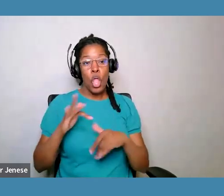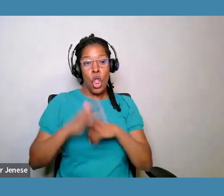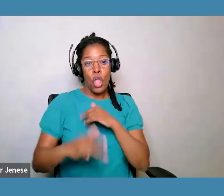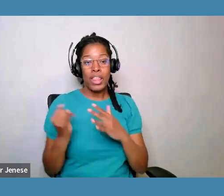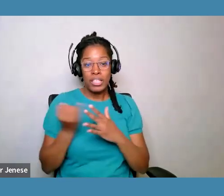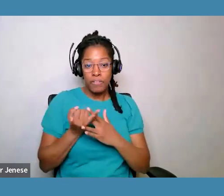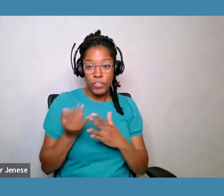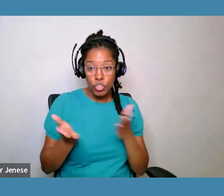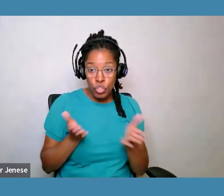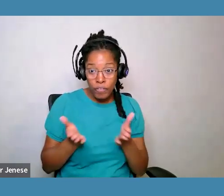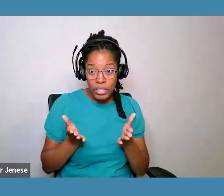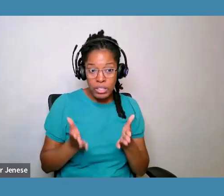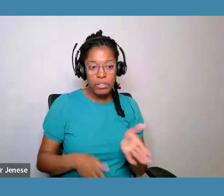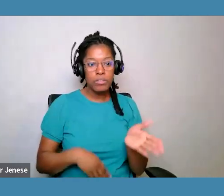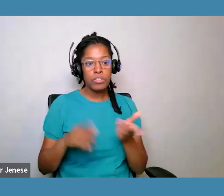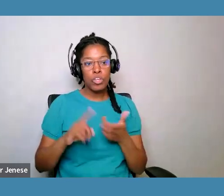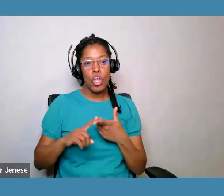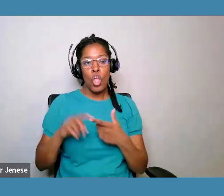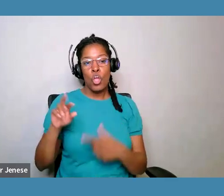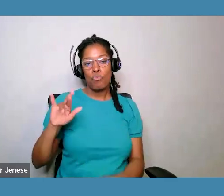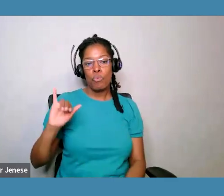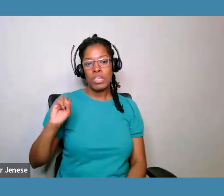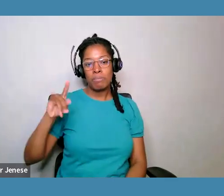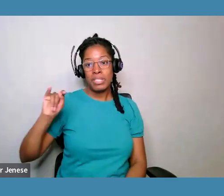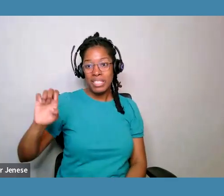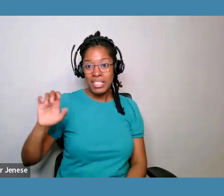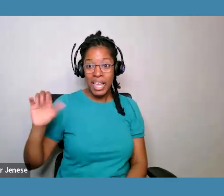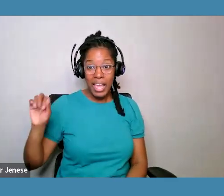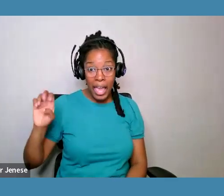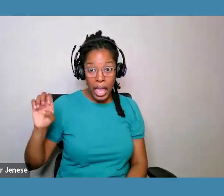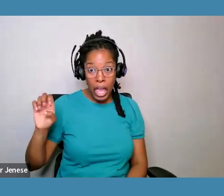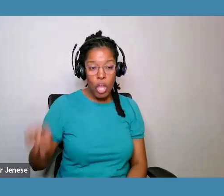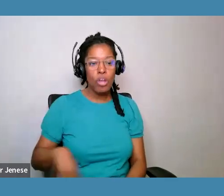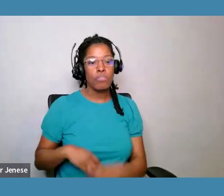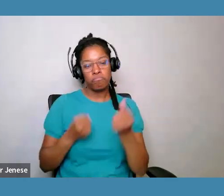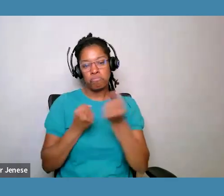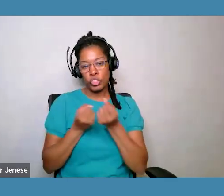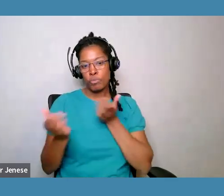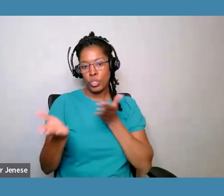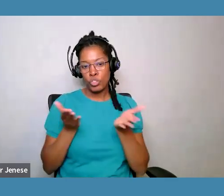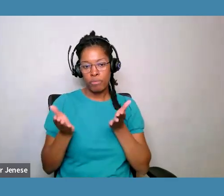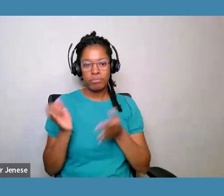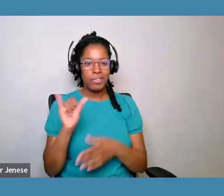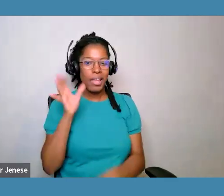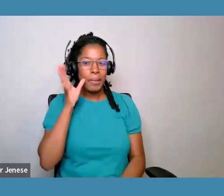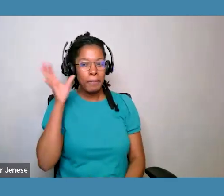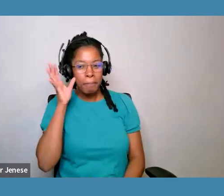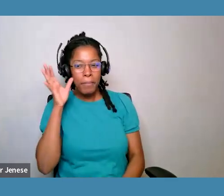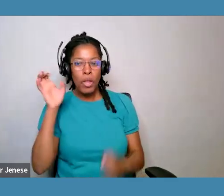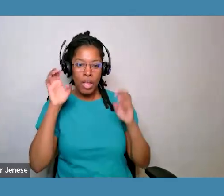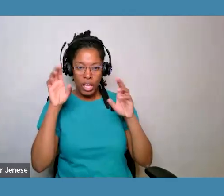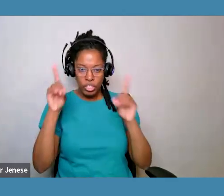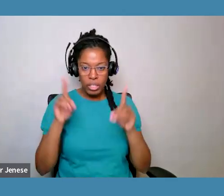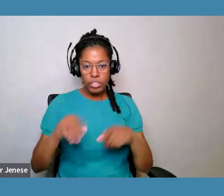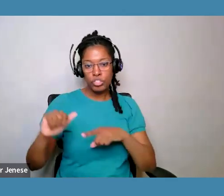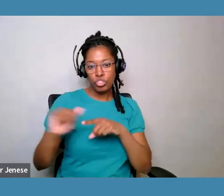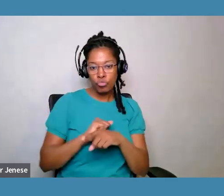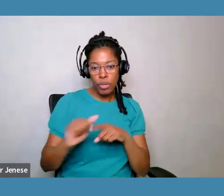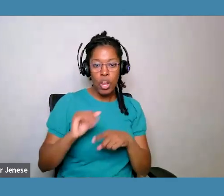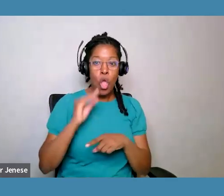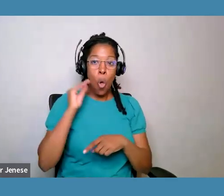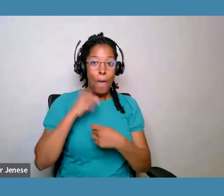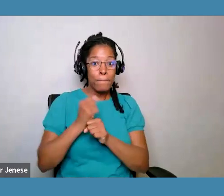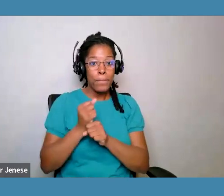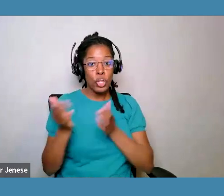services. They will provide respite care, and they will provide support services like parent education and training,